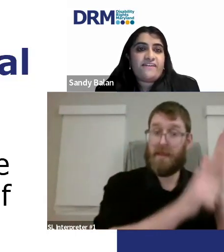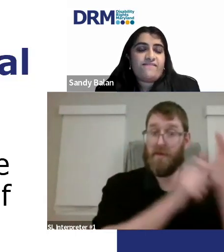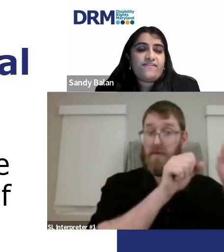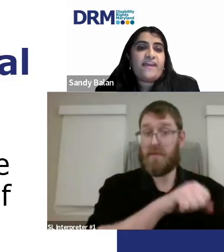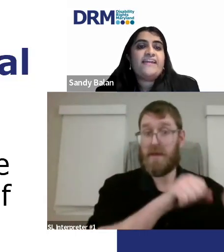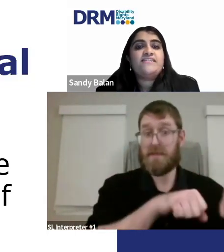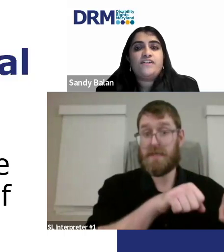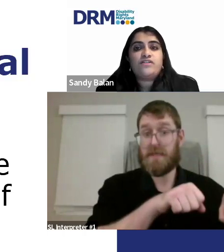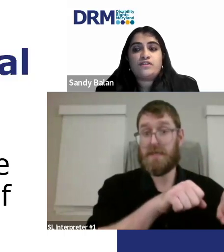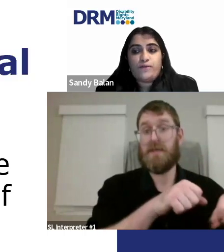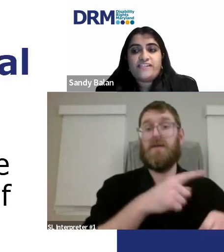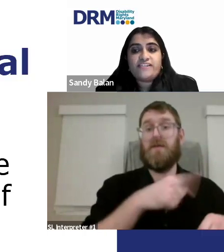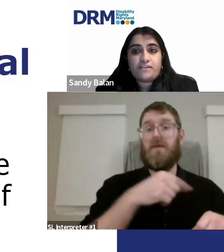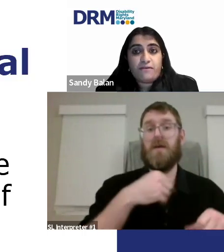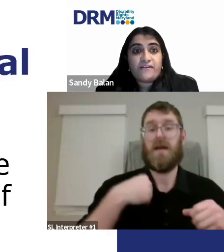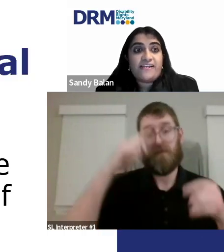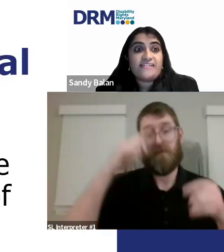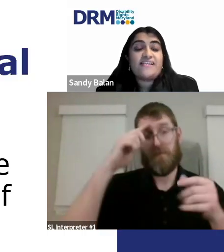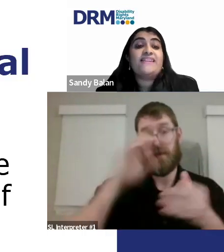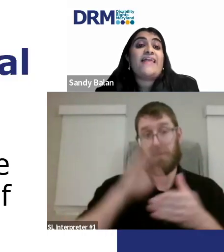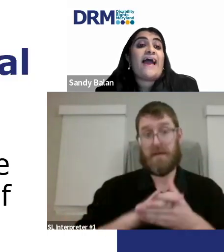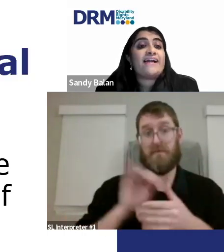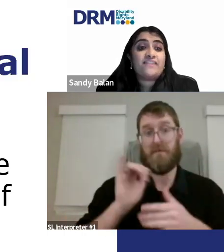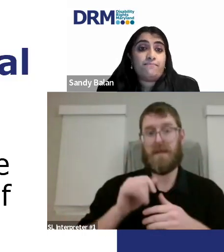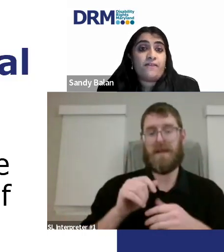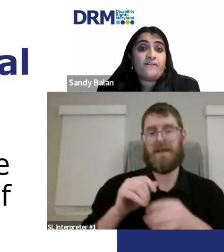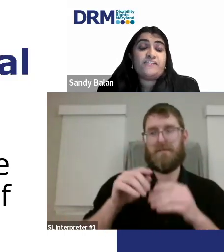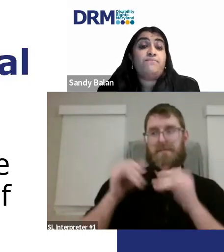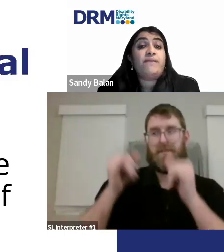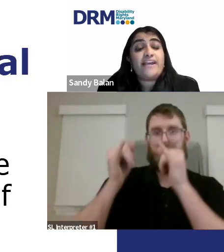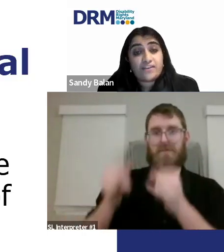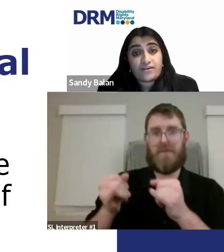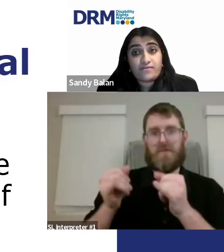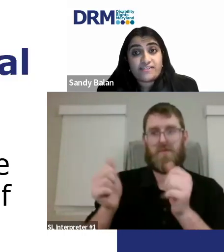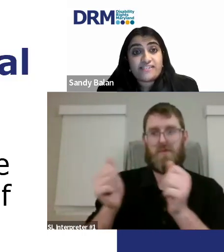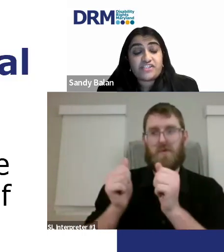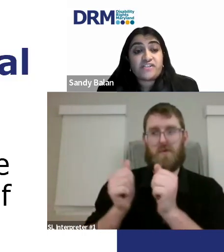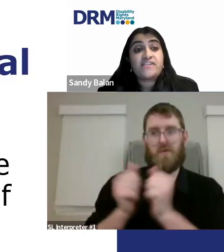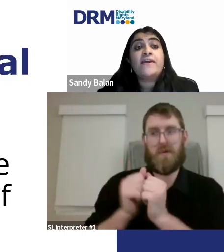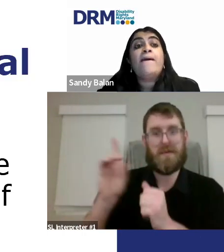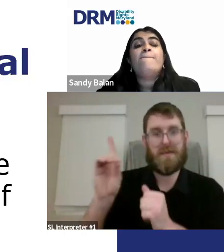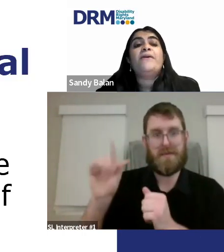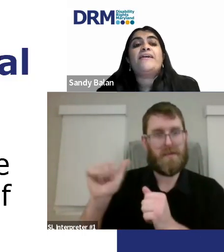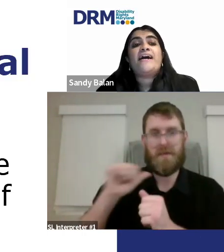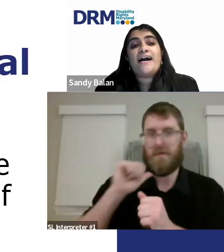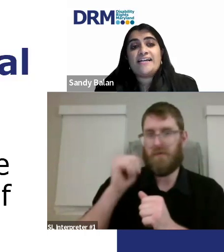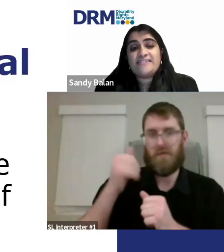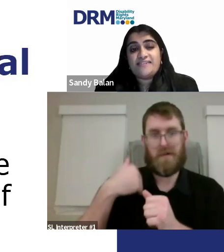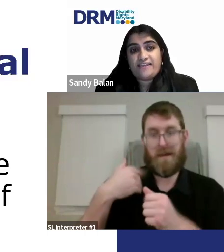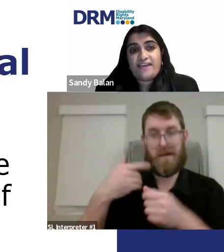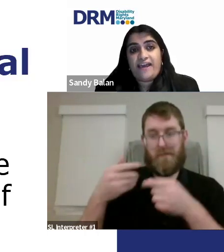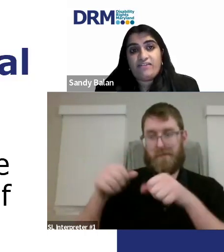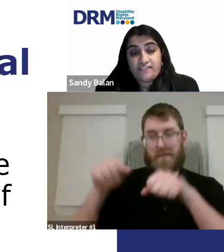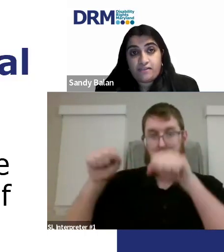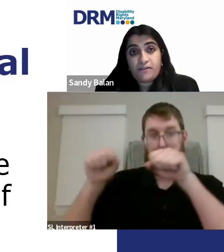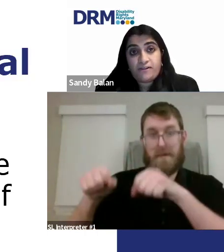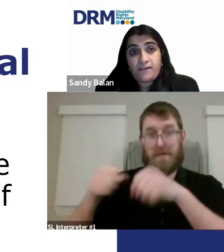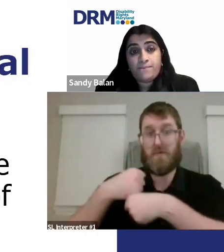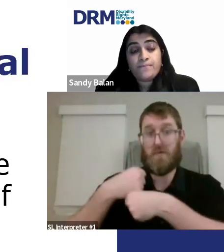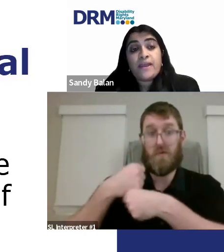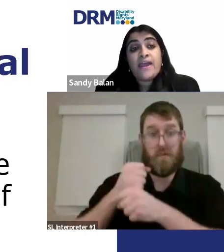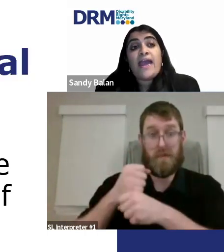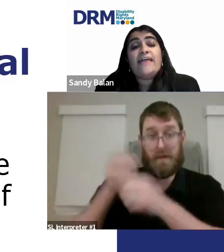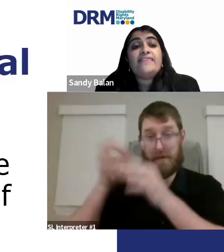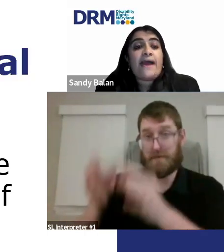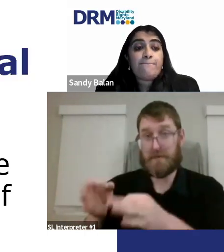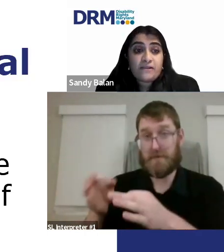is a belief that individuals with disabilities lack the ability to make their own decisions because they have a